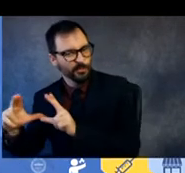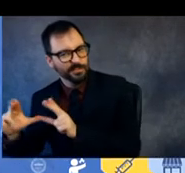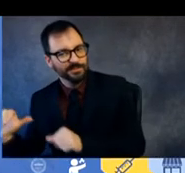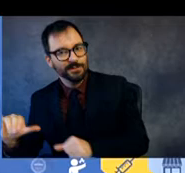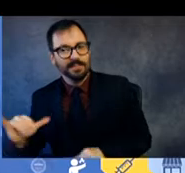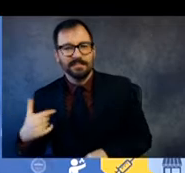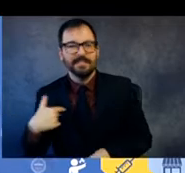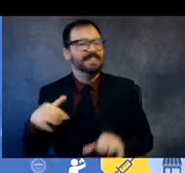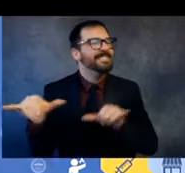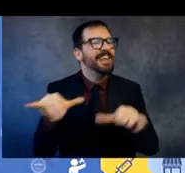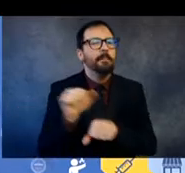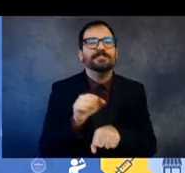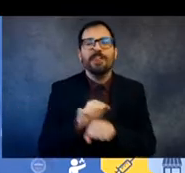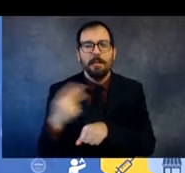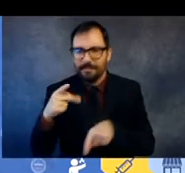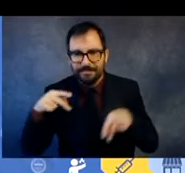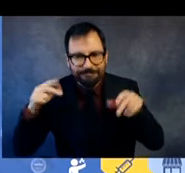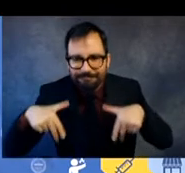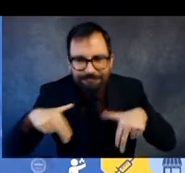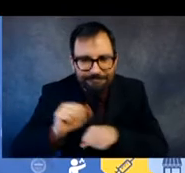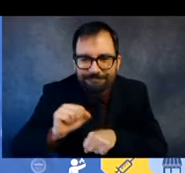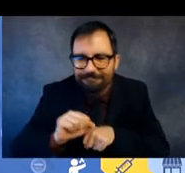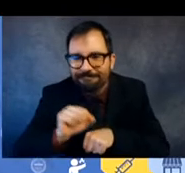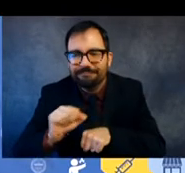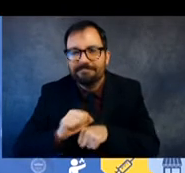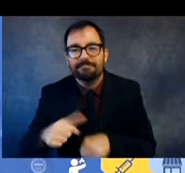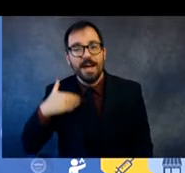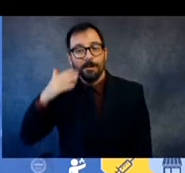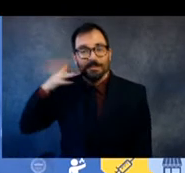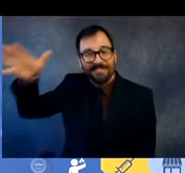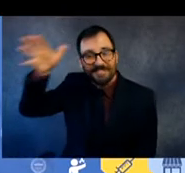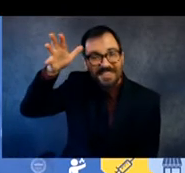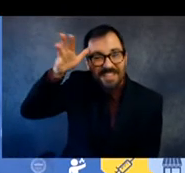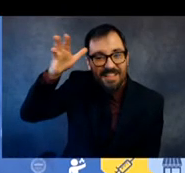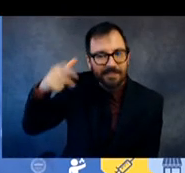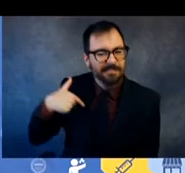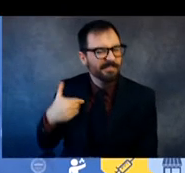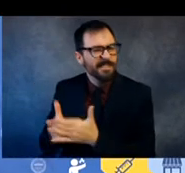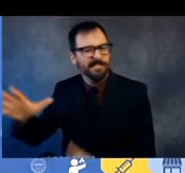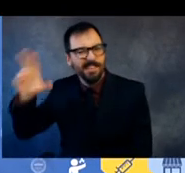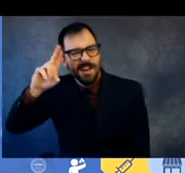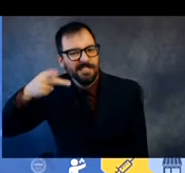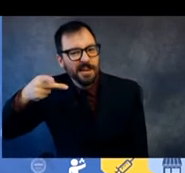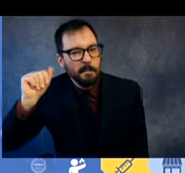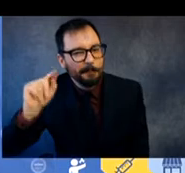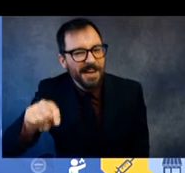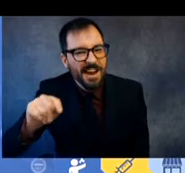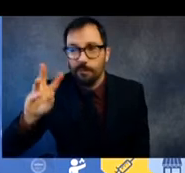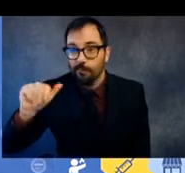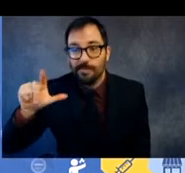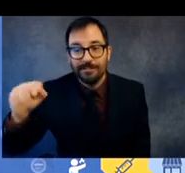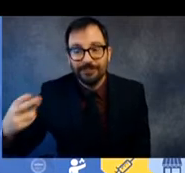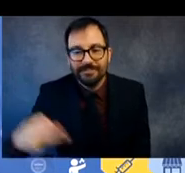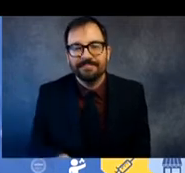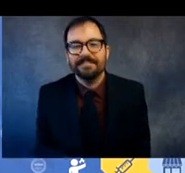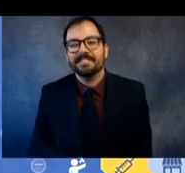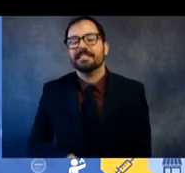pretty close with his uncle Pat, you know, Pat Walsh with the laborers. Those guys